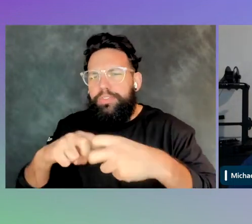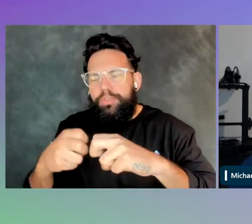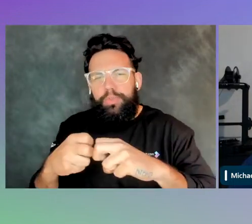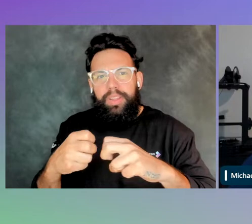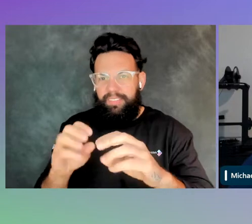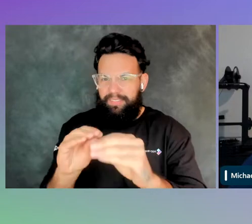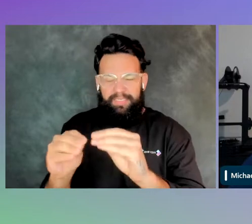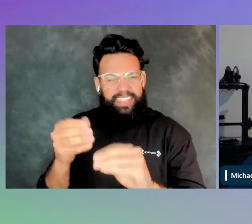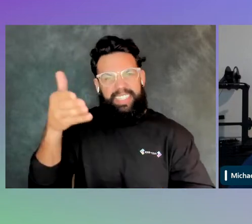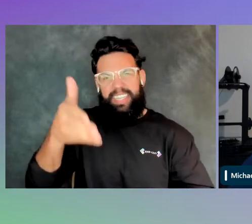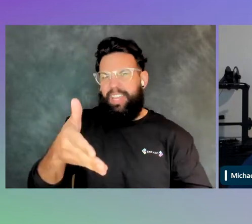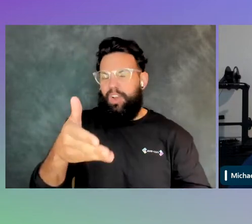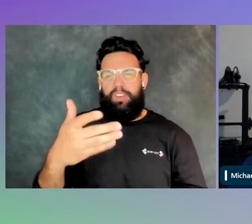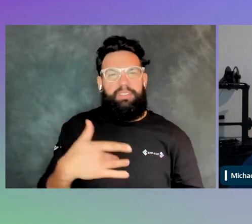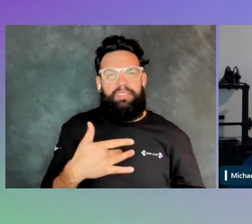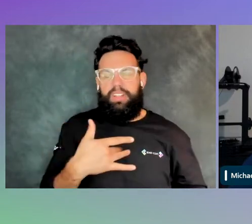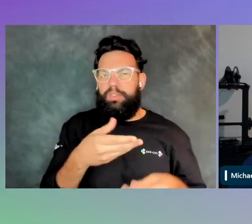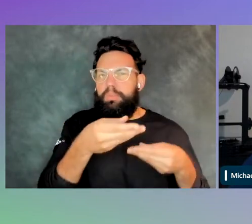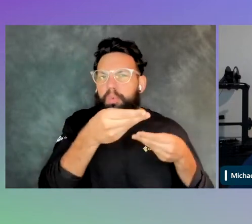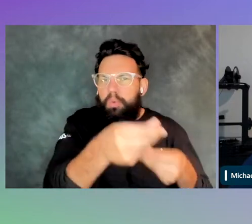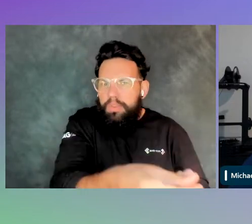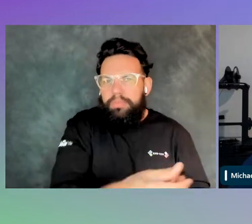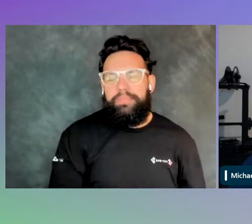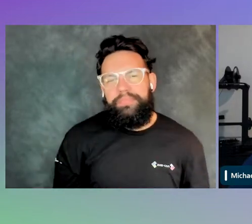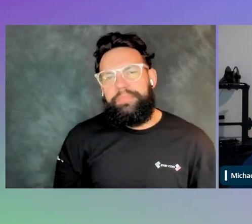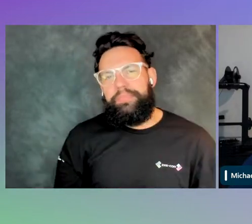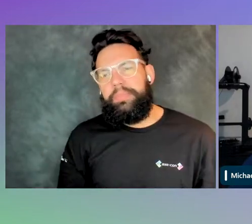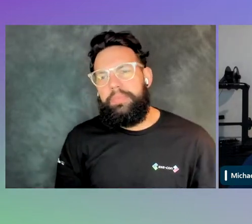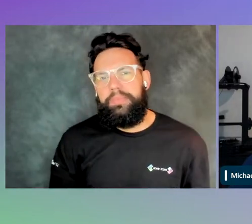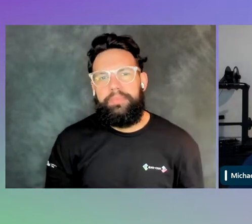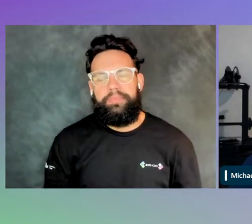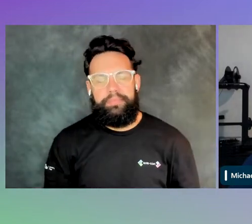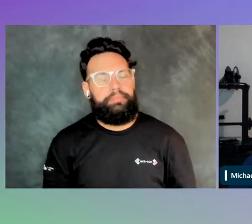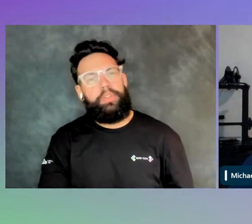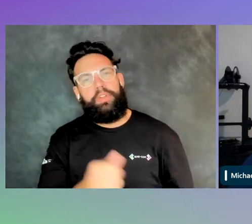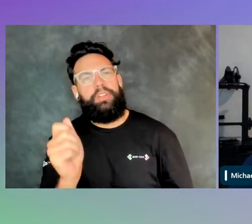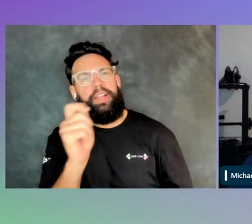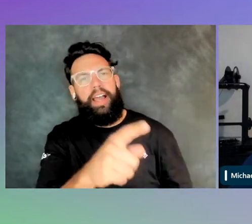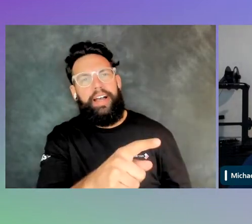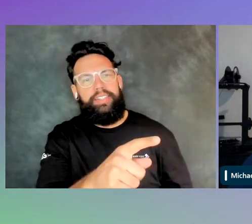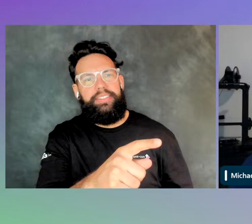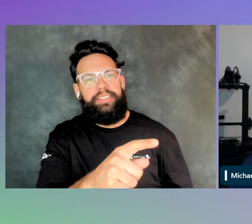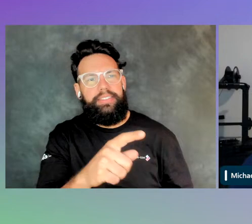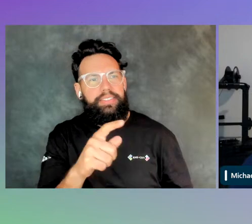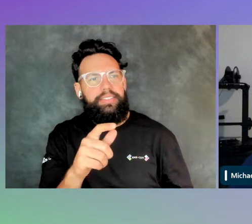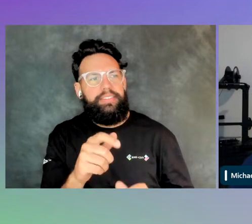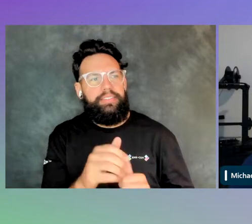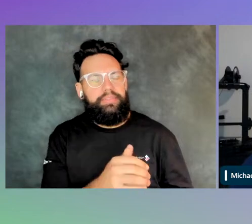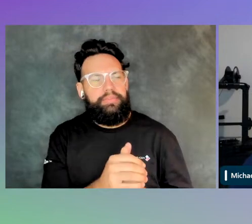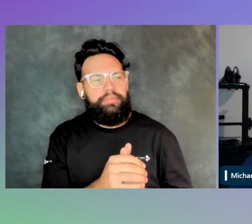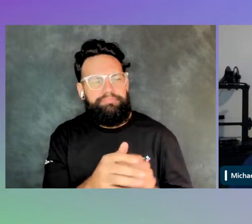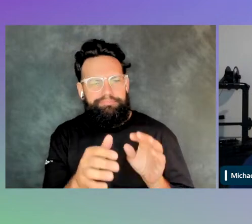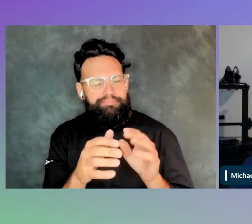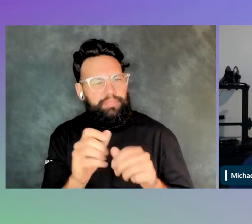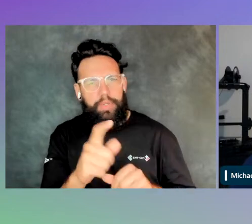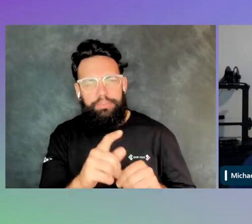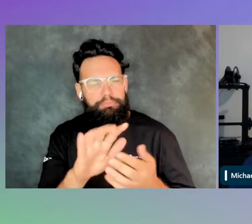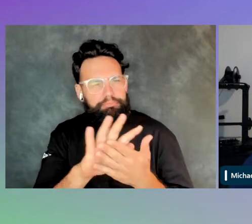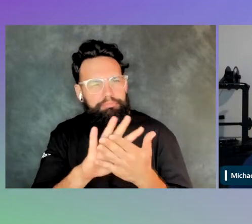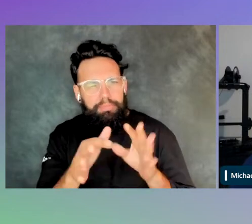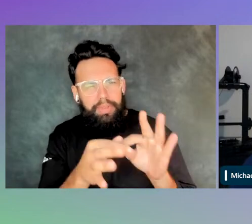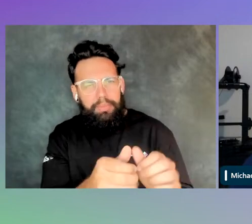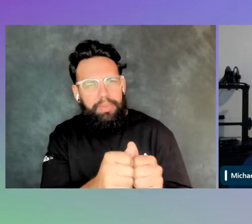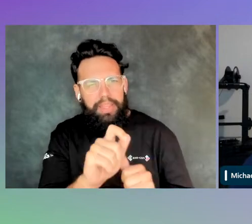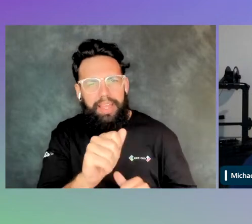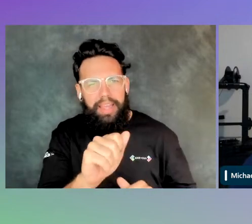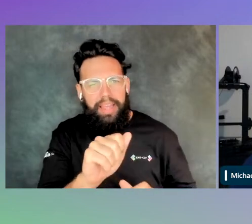Awesome. Another one here is, how did you deal with Axe-Core due to their plan to not support React 18? Any useful alternatives to